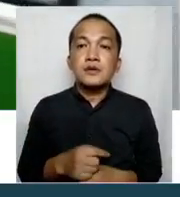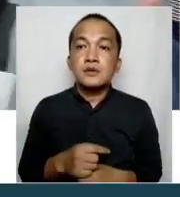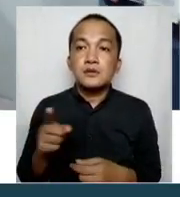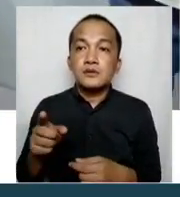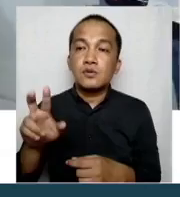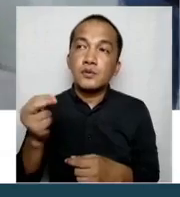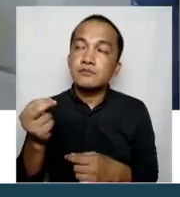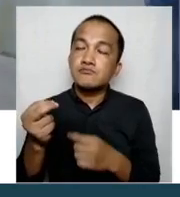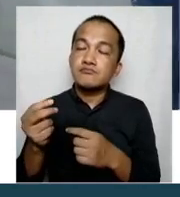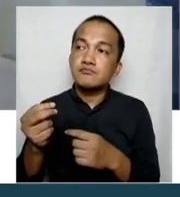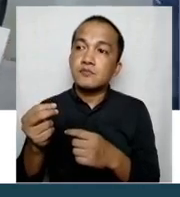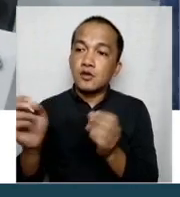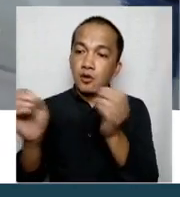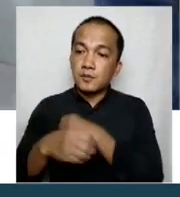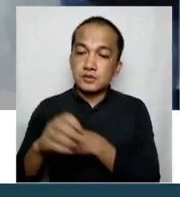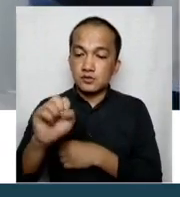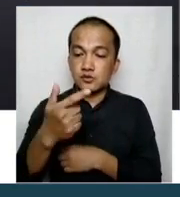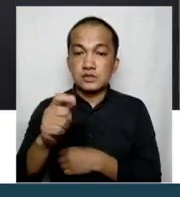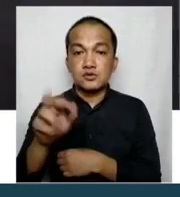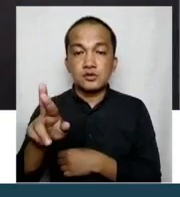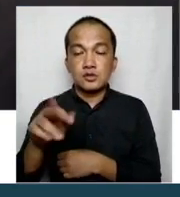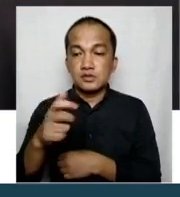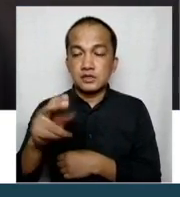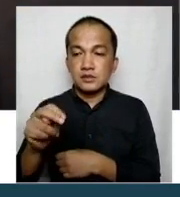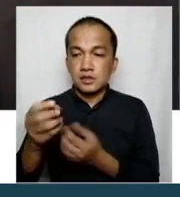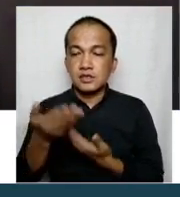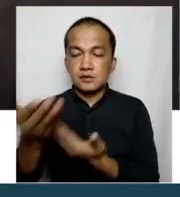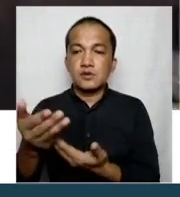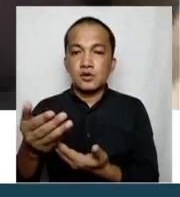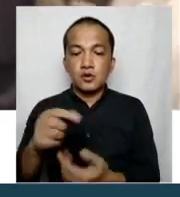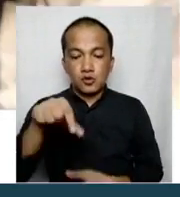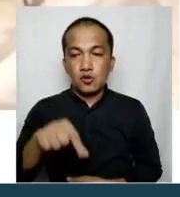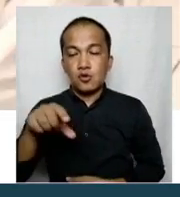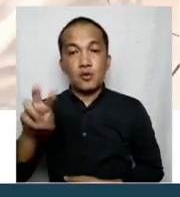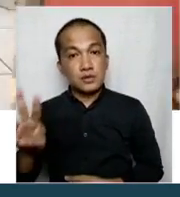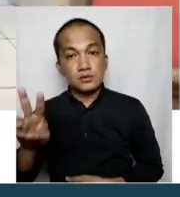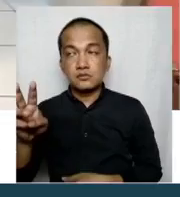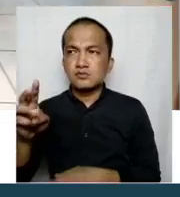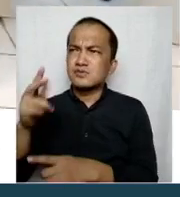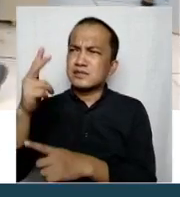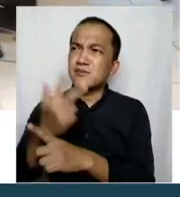when the Office of the Solicitor General issued the quo warranto around almost 3 months ago, exactly,